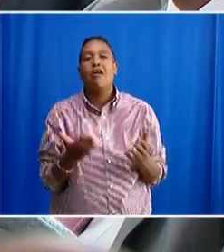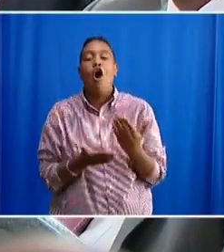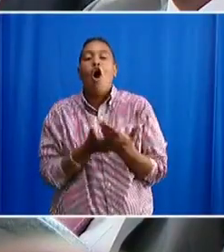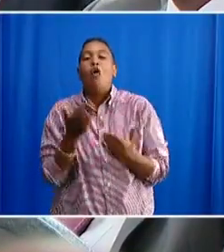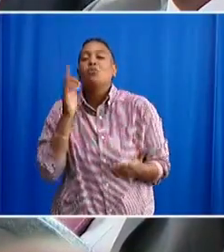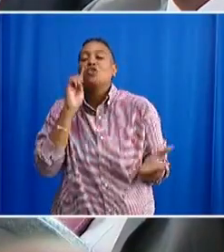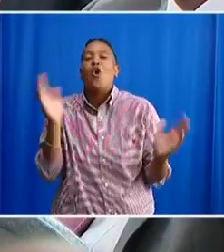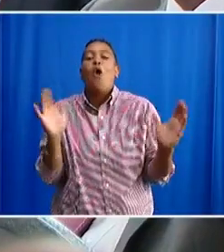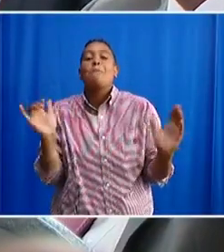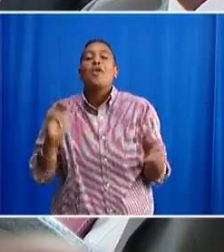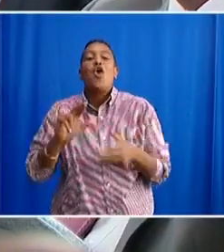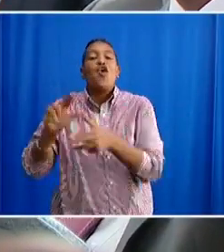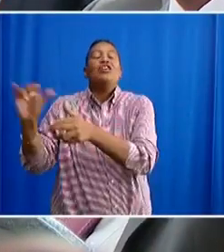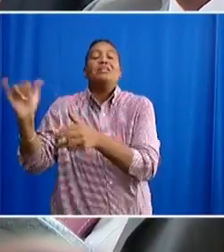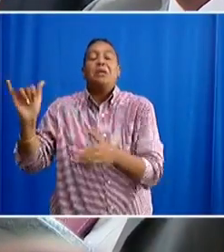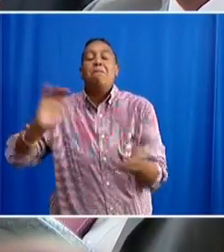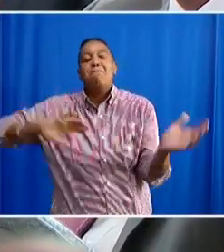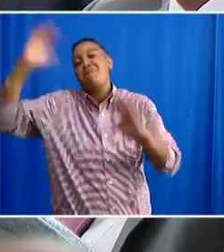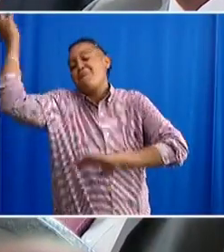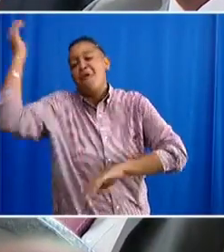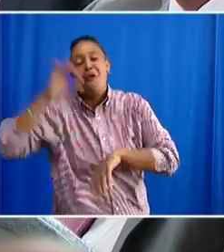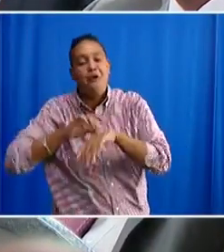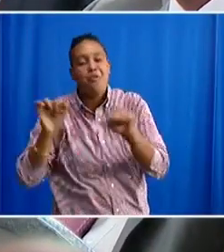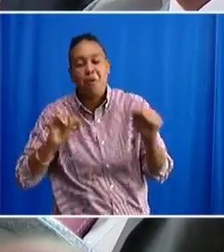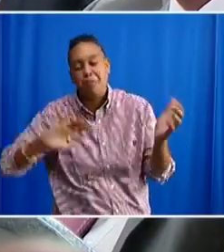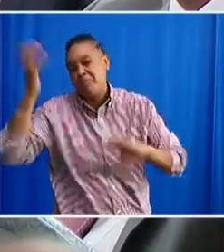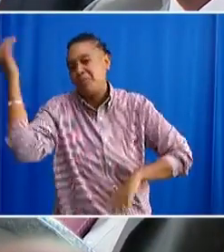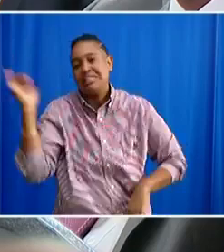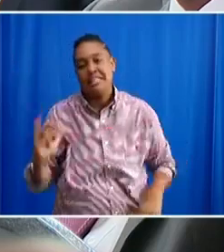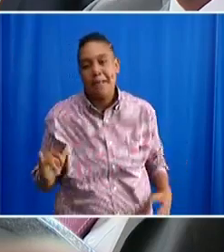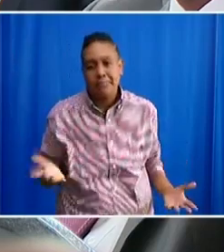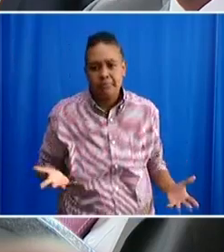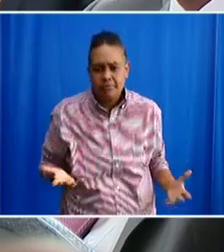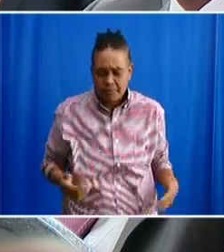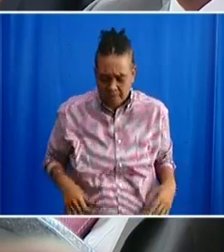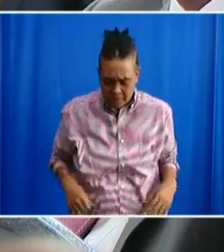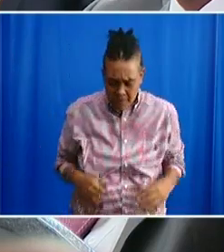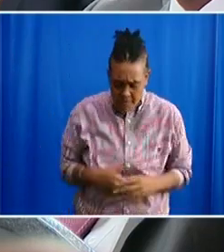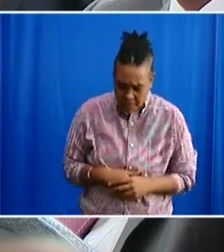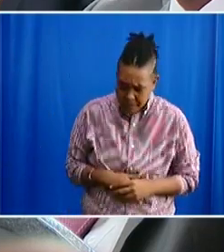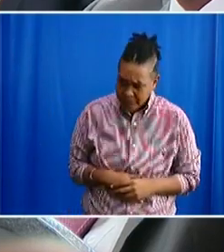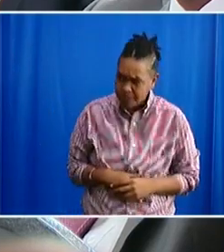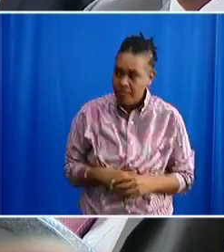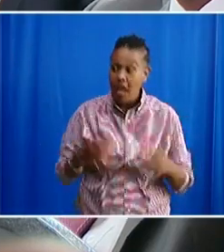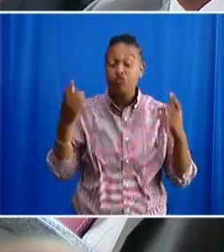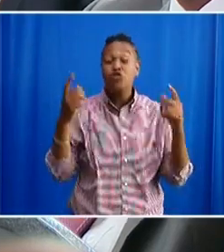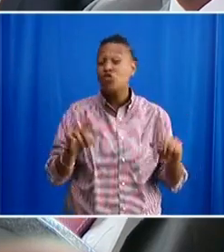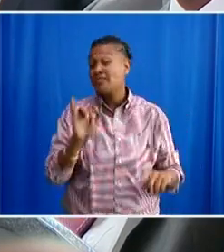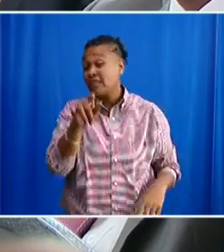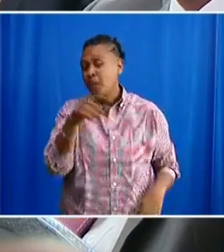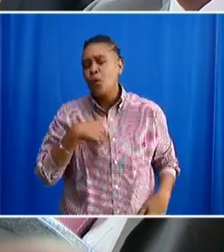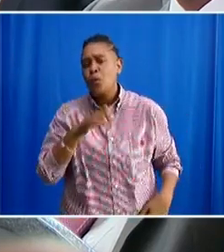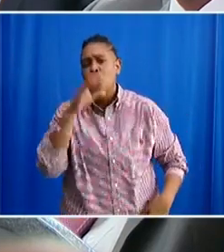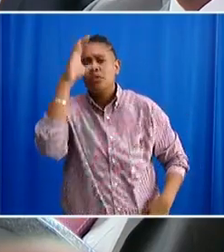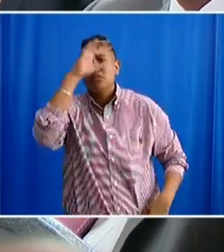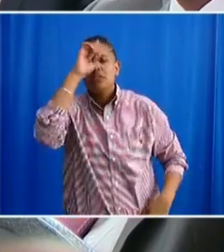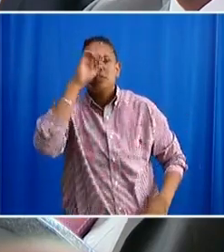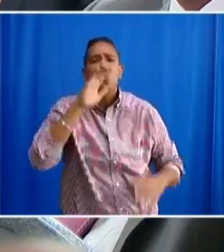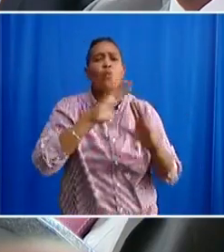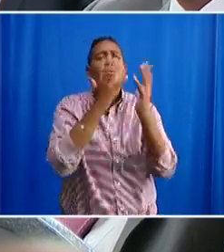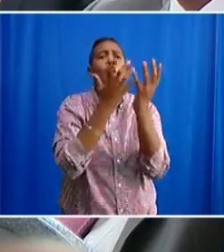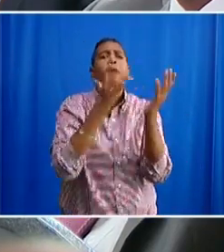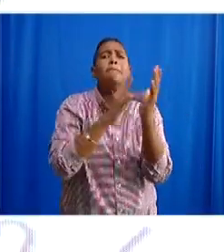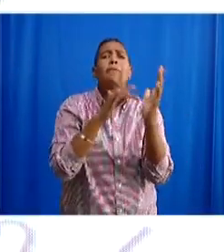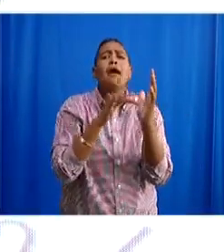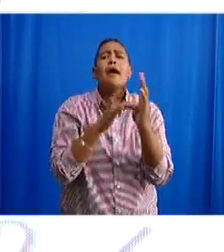As a result of that, we want to pursue with the World Bank a